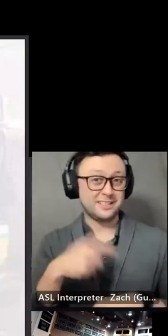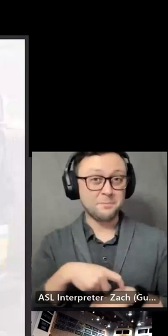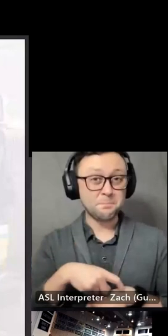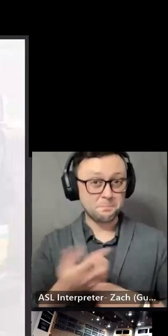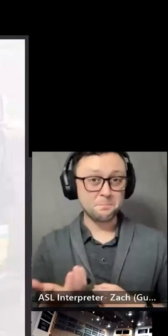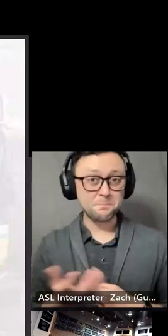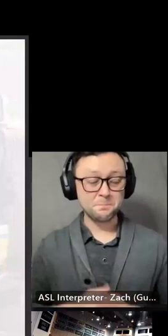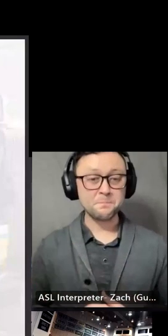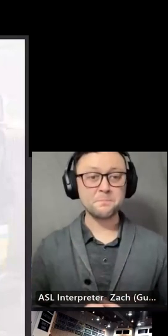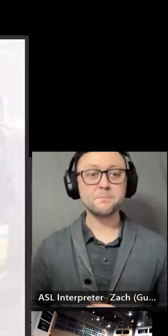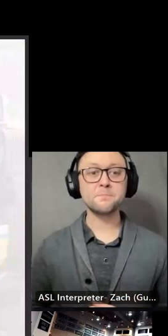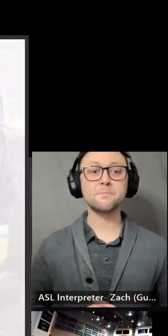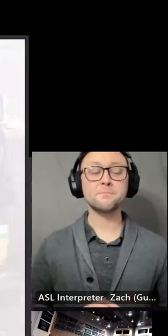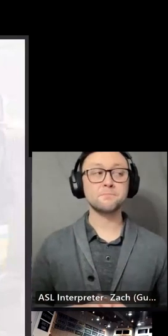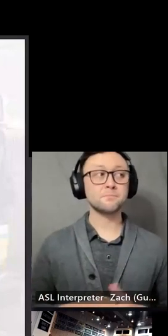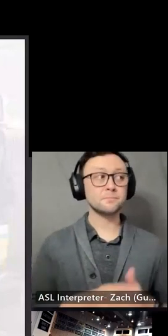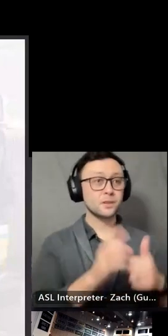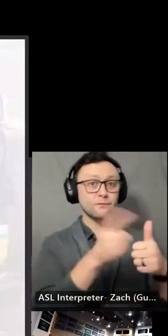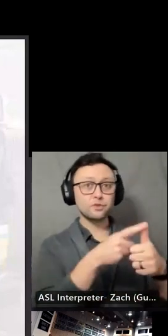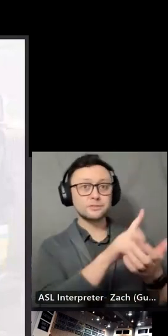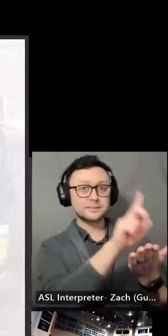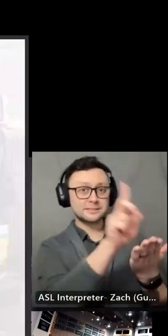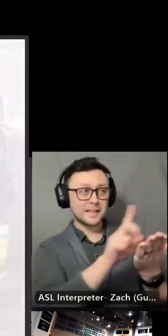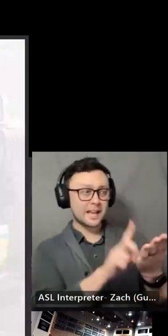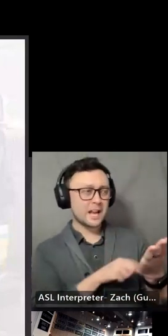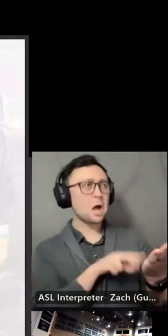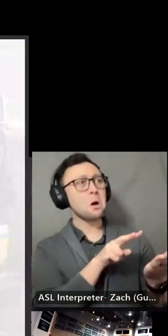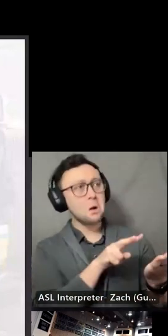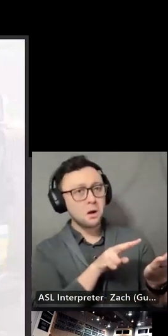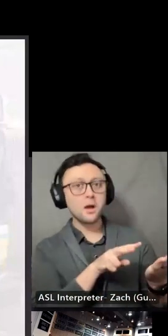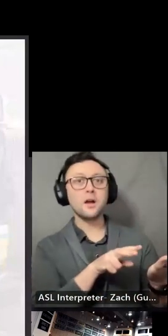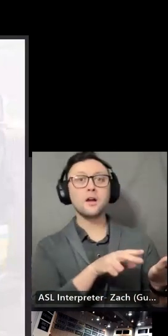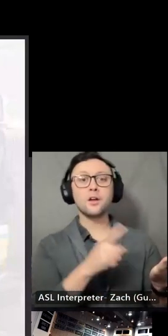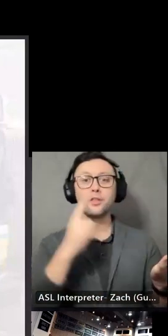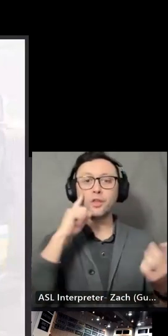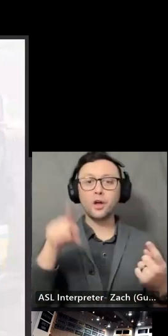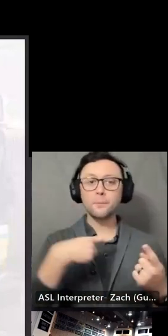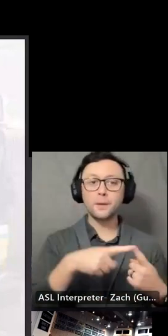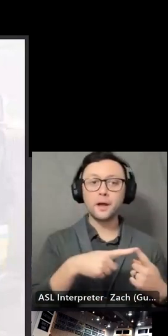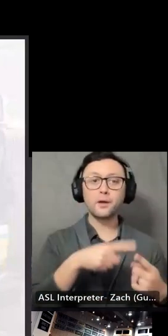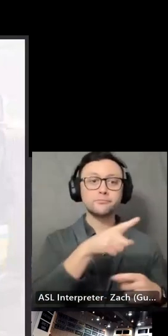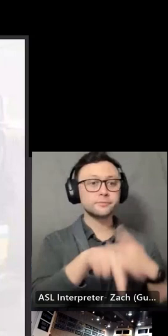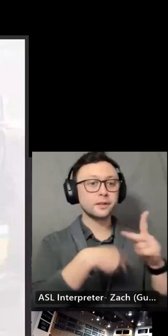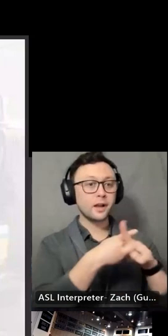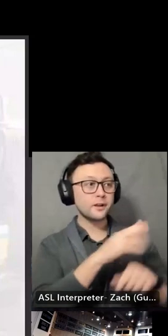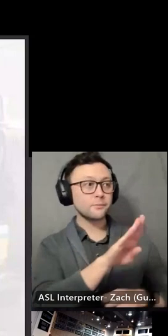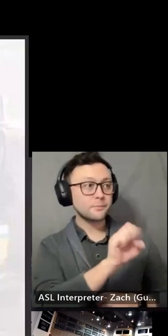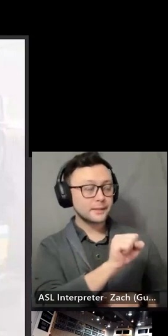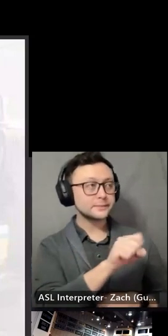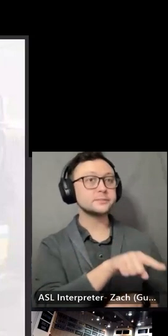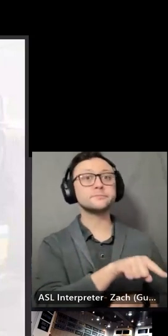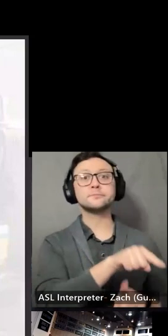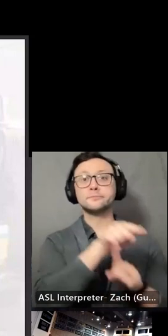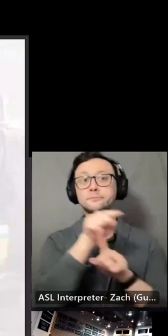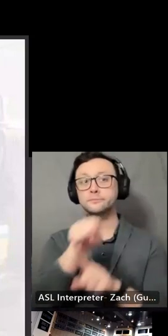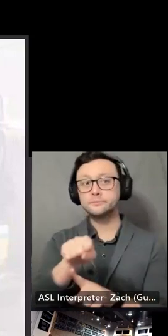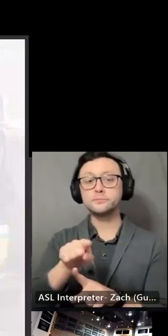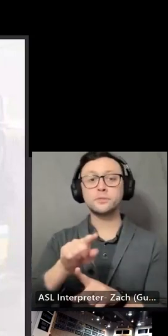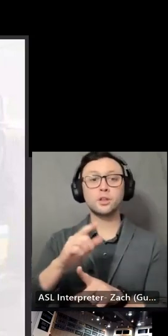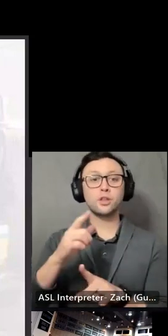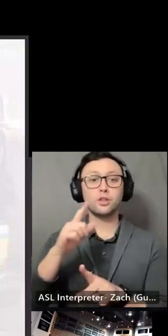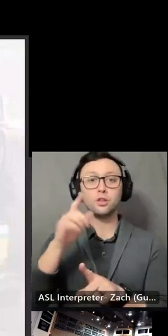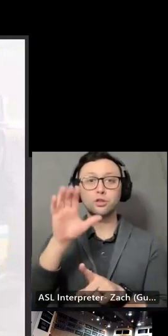When we were looking at the first designs, we were looking at diesel buses. Then we were looking at